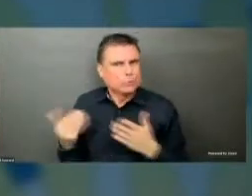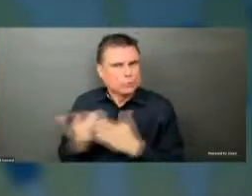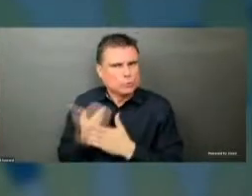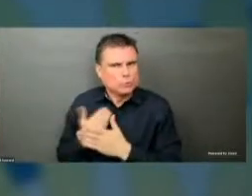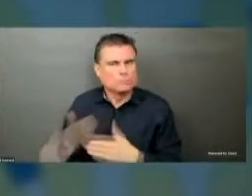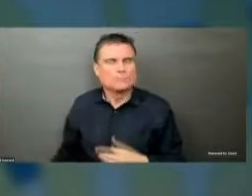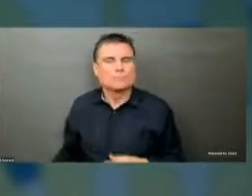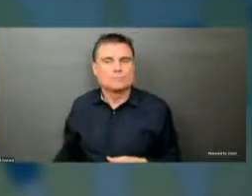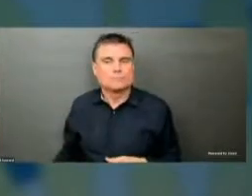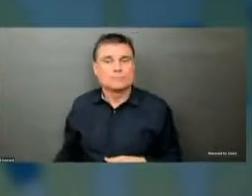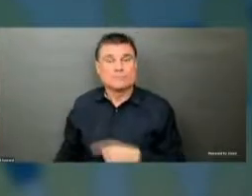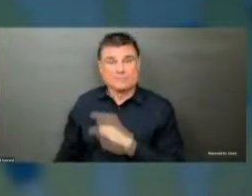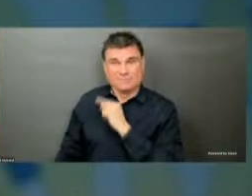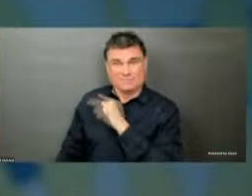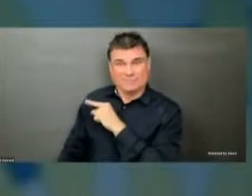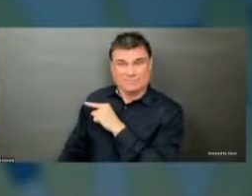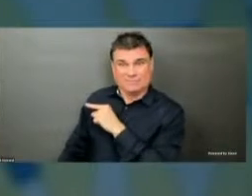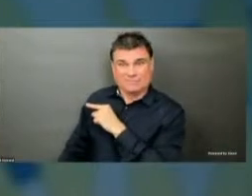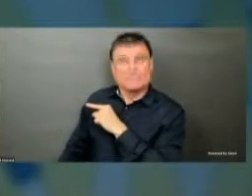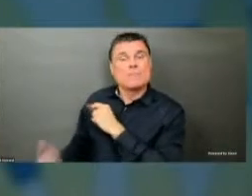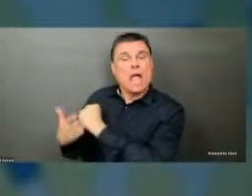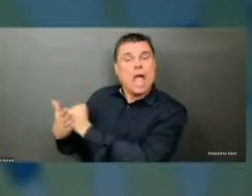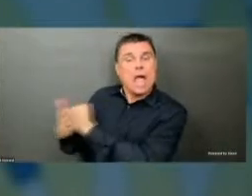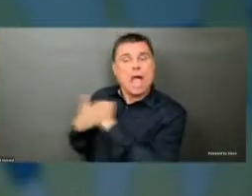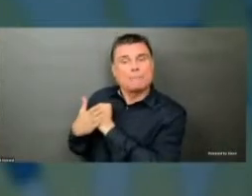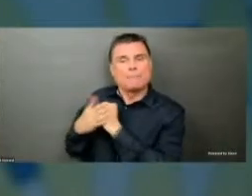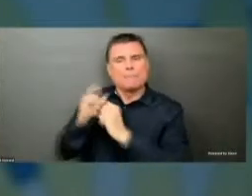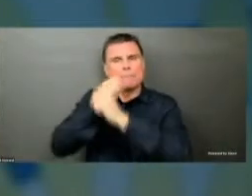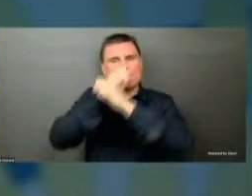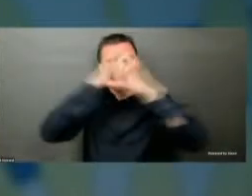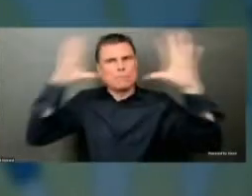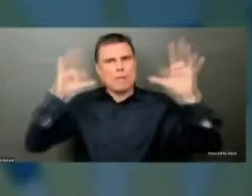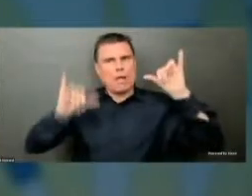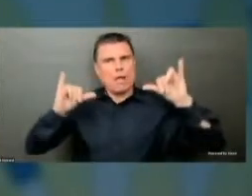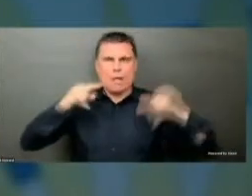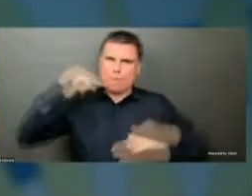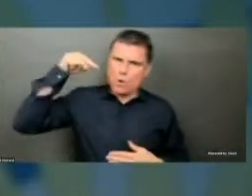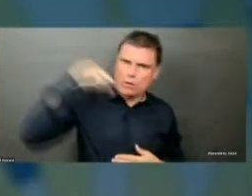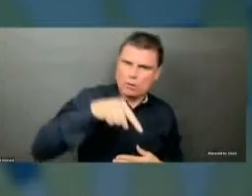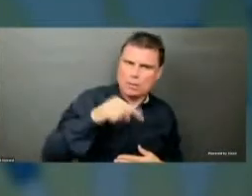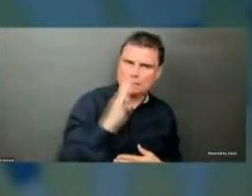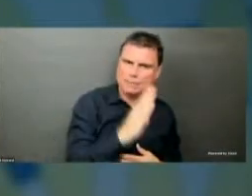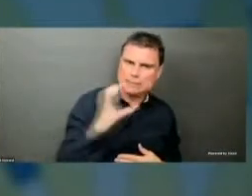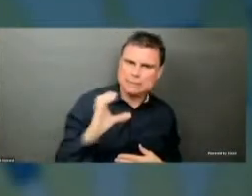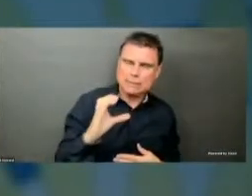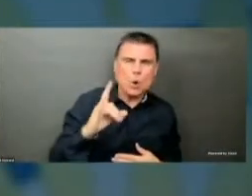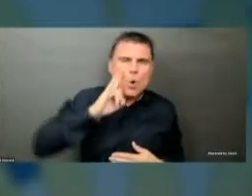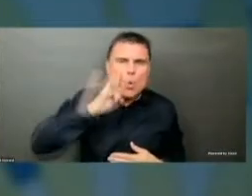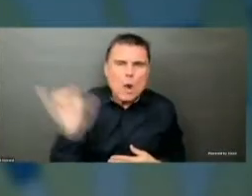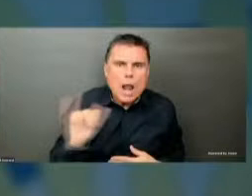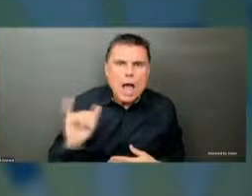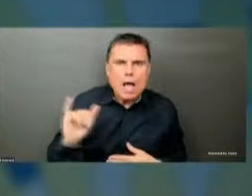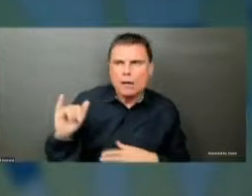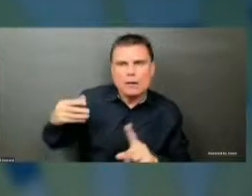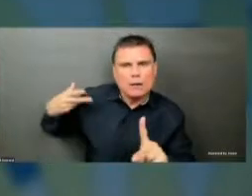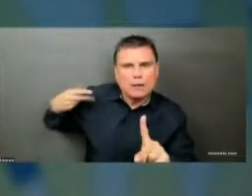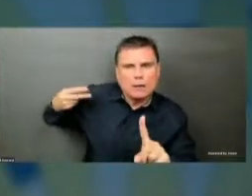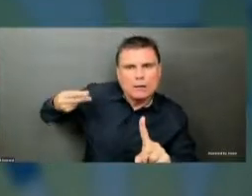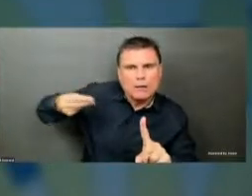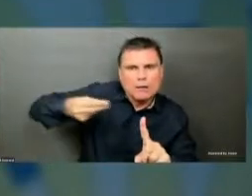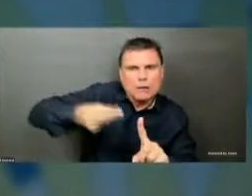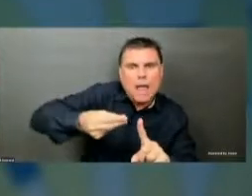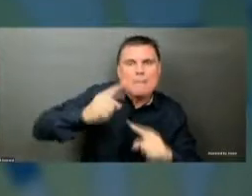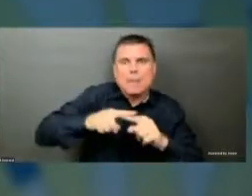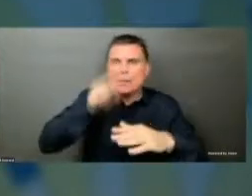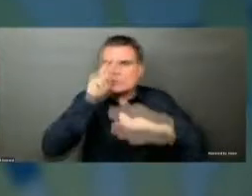in BC and where we are in terms of the potential for rapid takeoff or growth of the pandemic again.